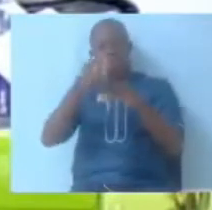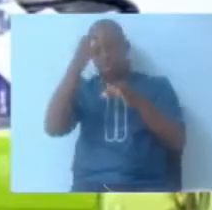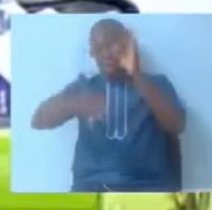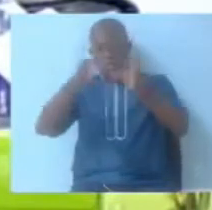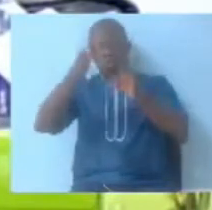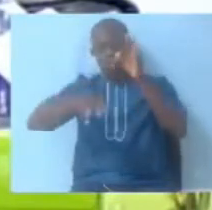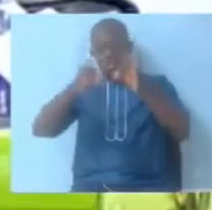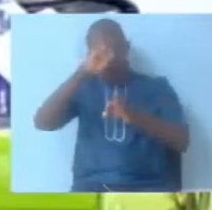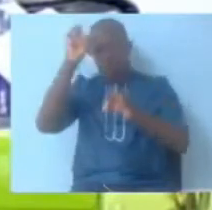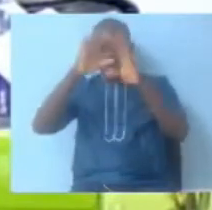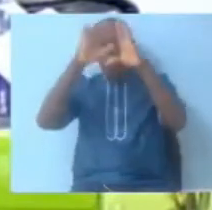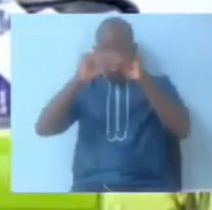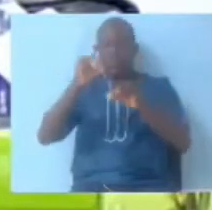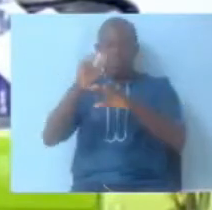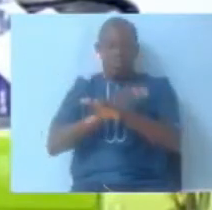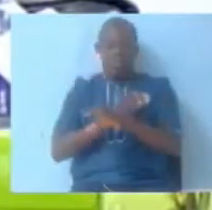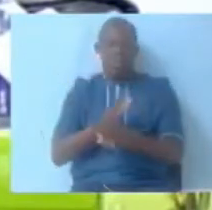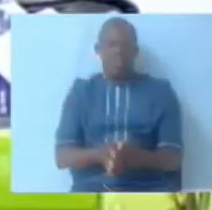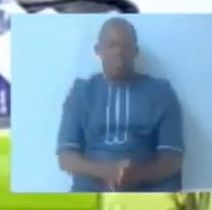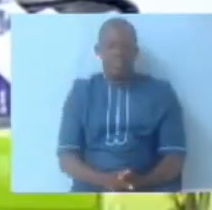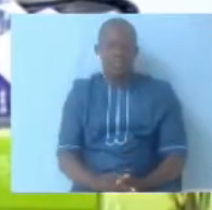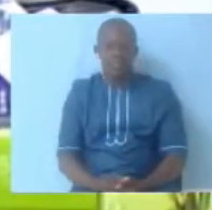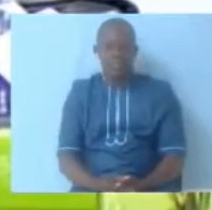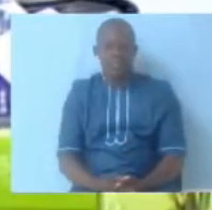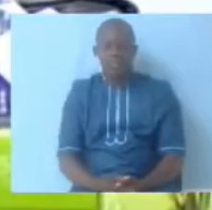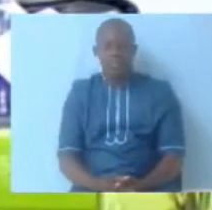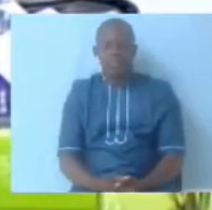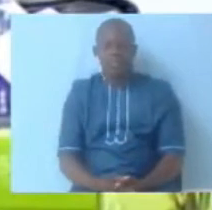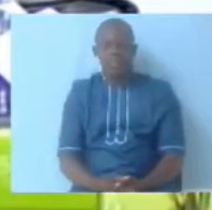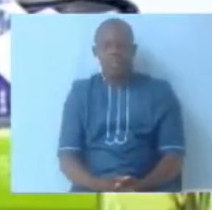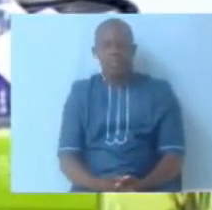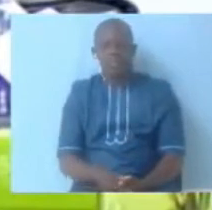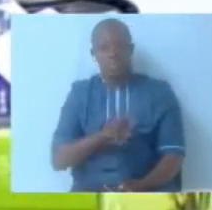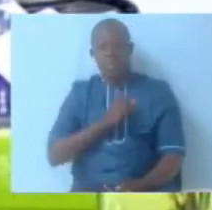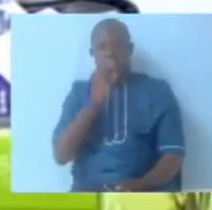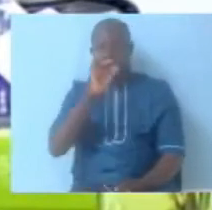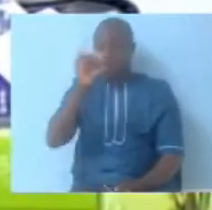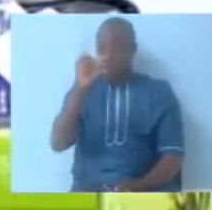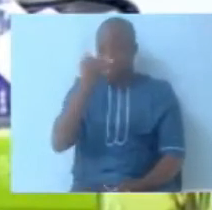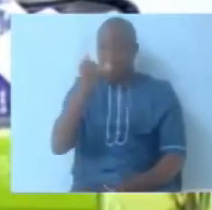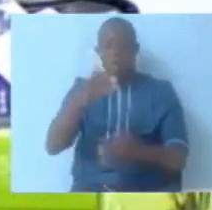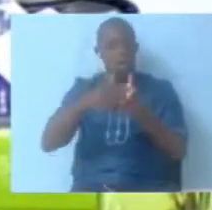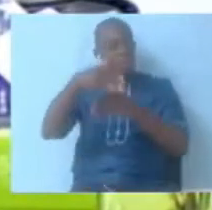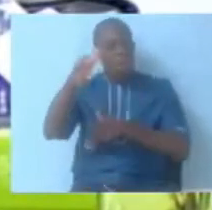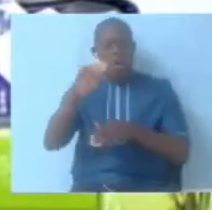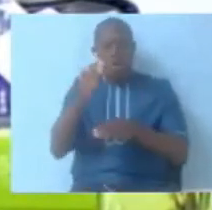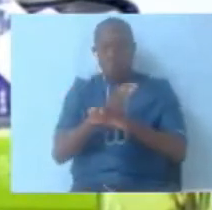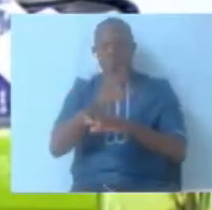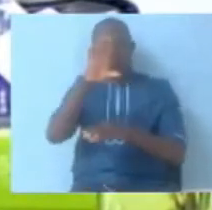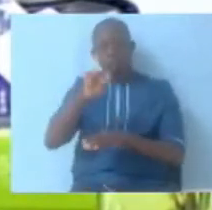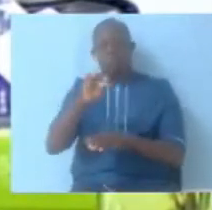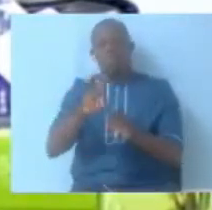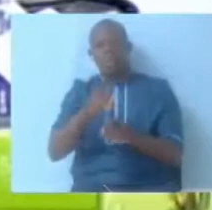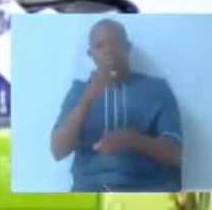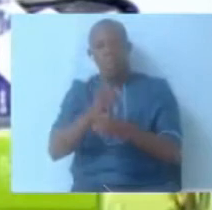mundal do mo kulal me yalon ko bantam bilu katara wotonu o wato lan ha wo mo kulati wo mo bantam bilu le fangoti ka o katenati